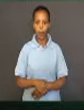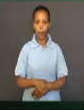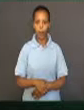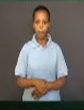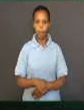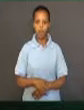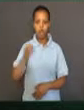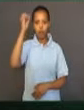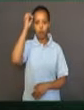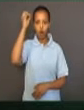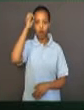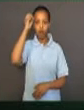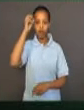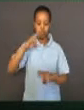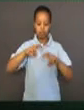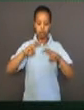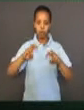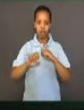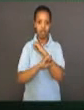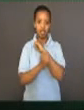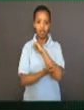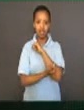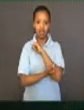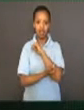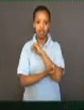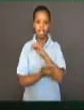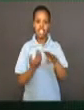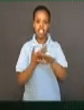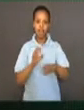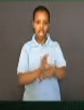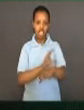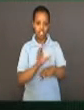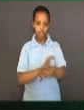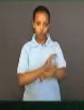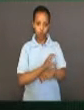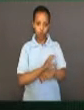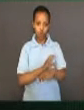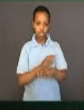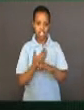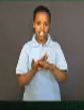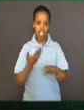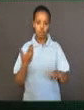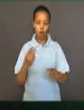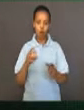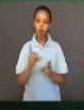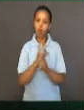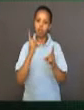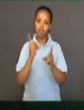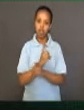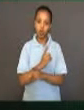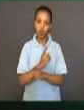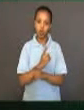According to Oparin, the coacervates may have eventually evolved into